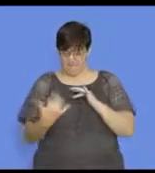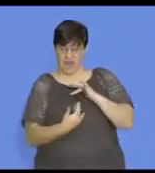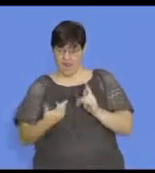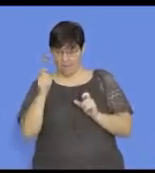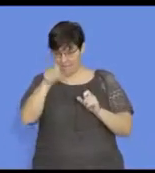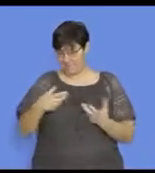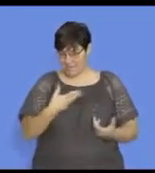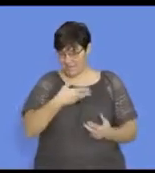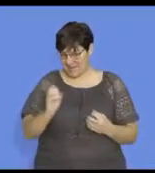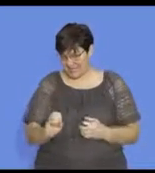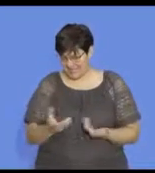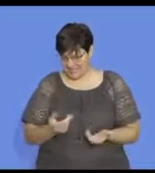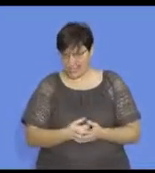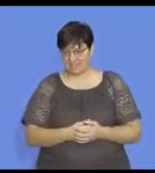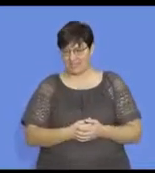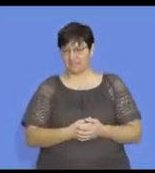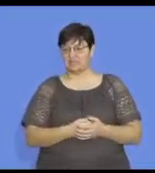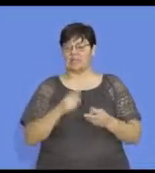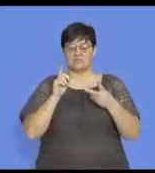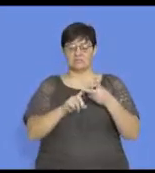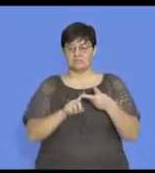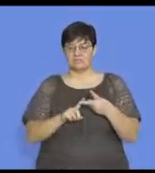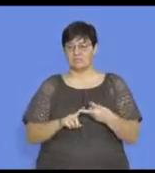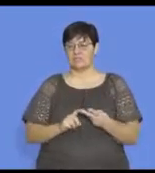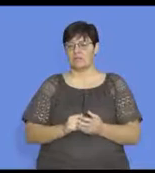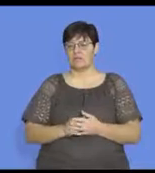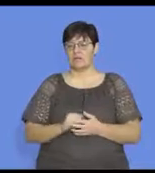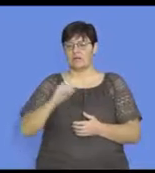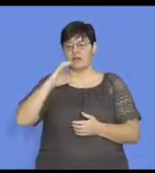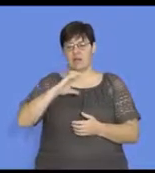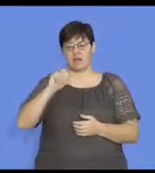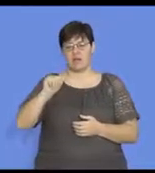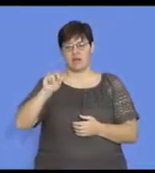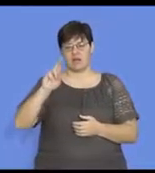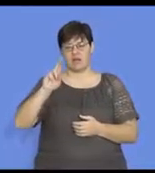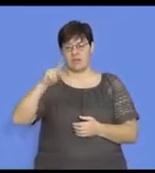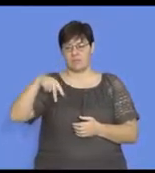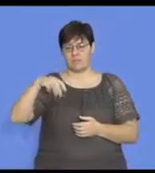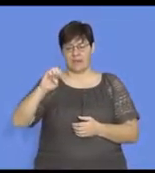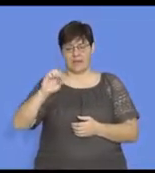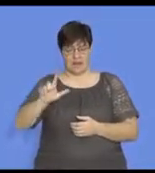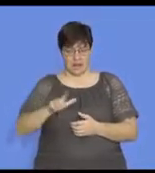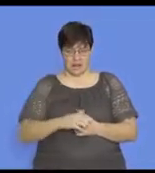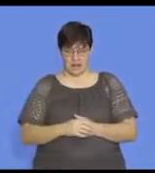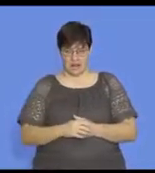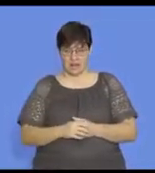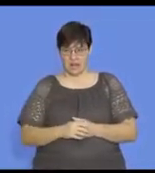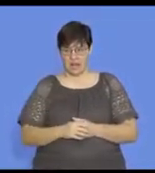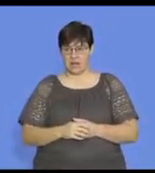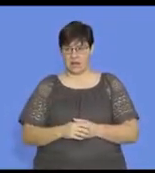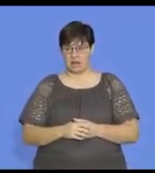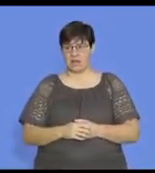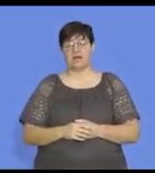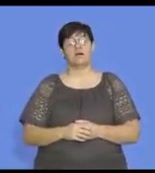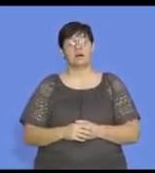might sometimes have is carpal, but carpal with an E, because if you say with an L, remember those